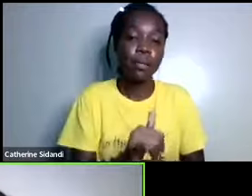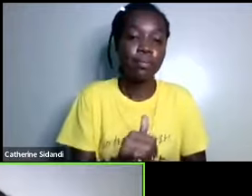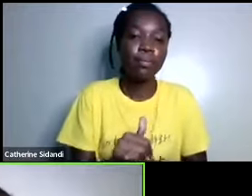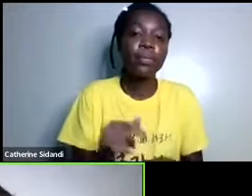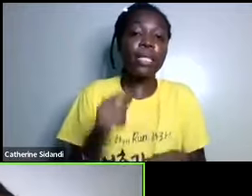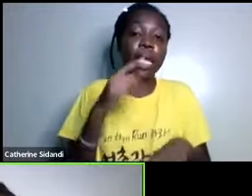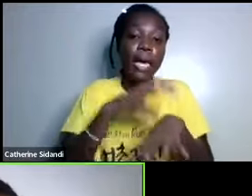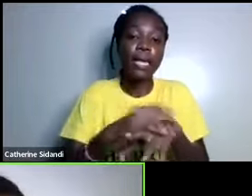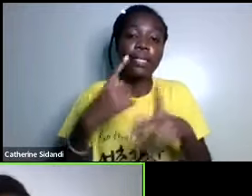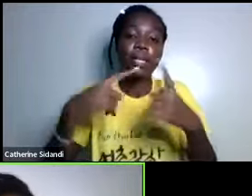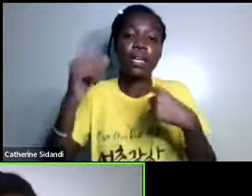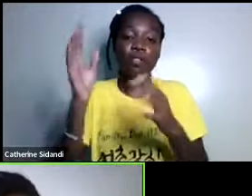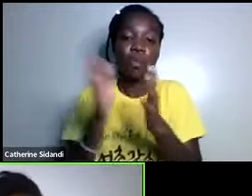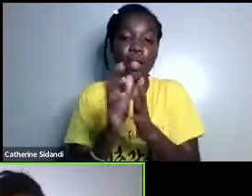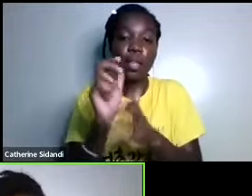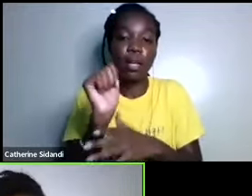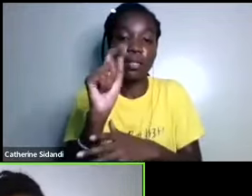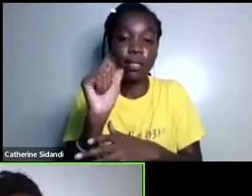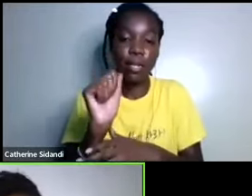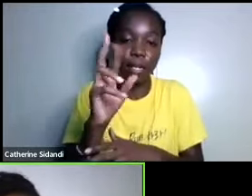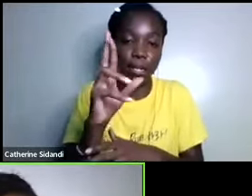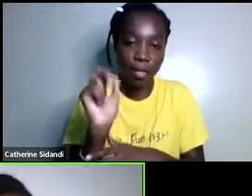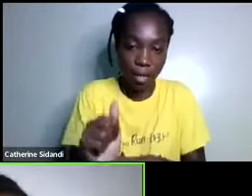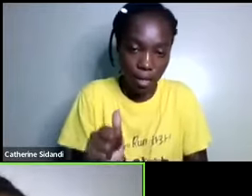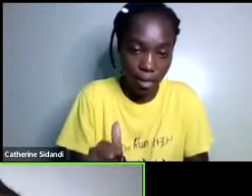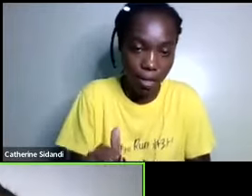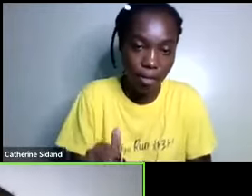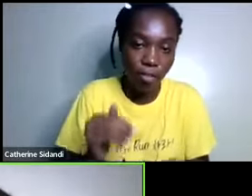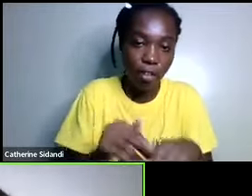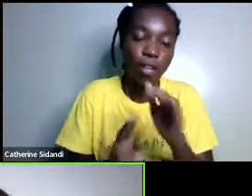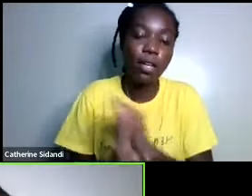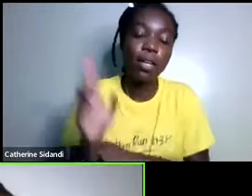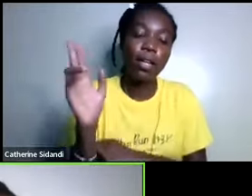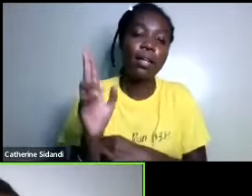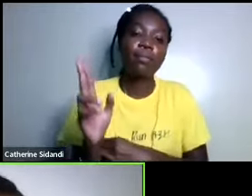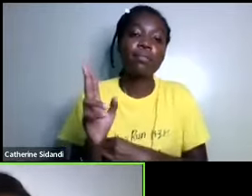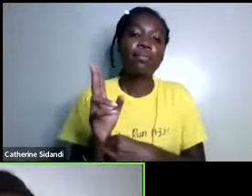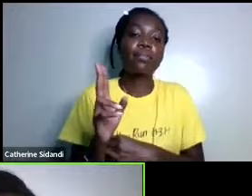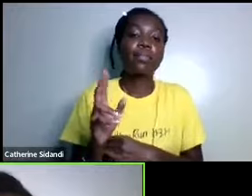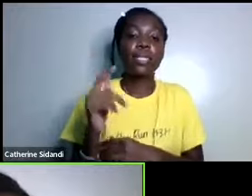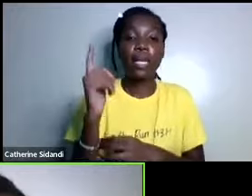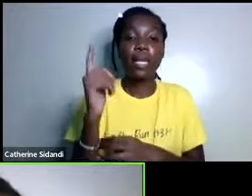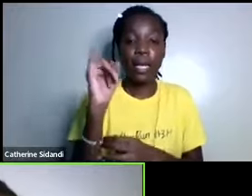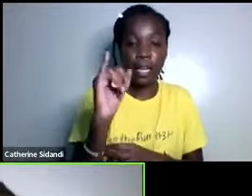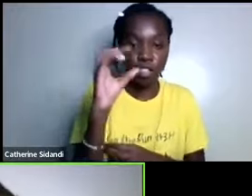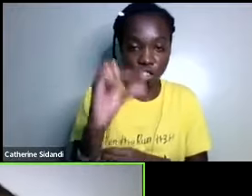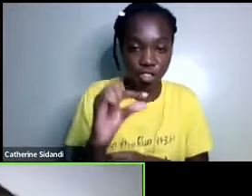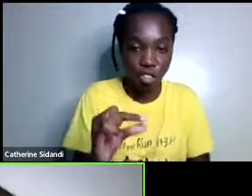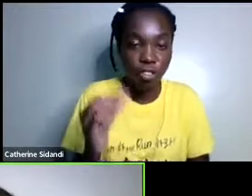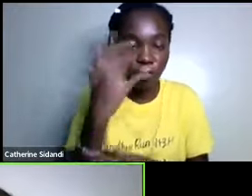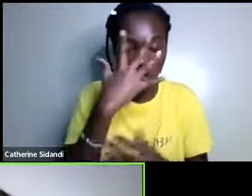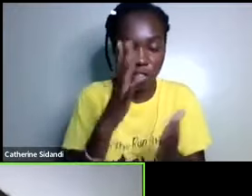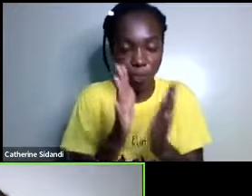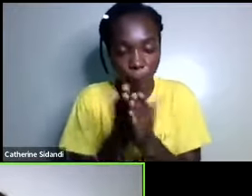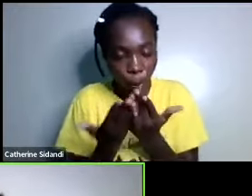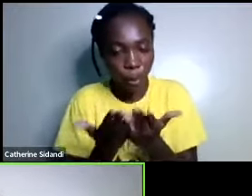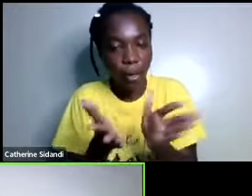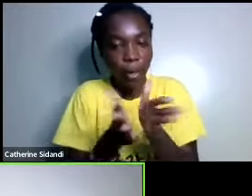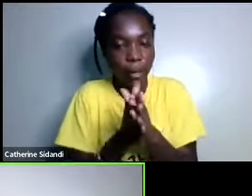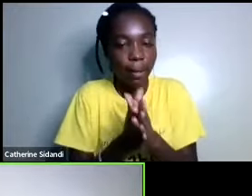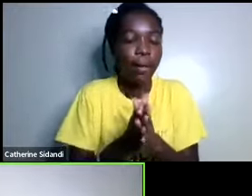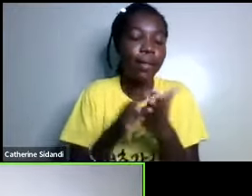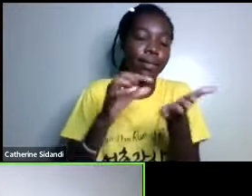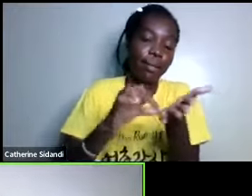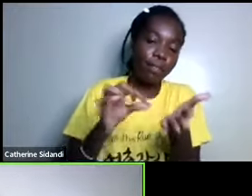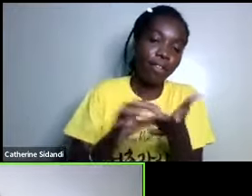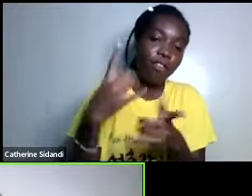and subscribe. Follow us on Instagram, like our Facebook page, and subscribe to our YouTube channel, and